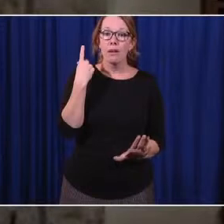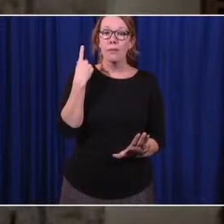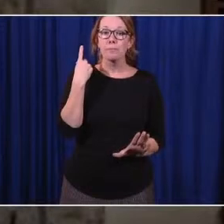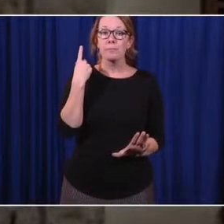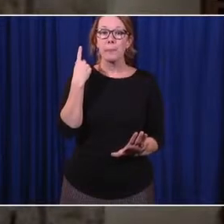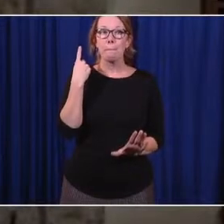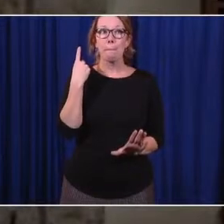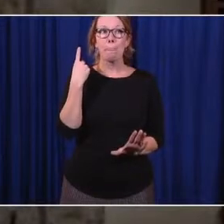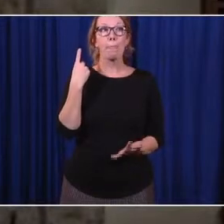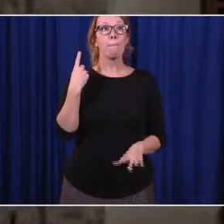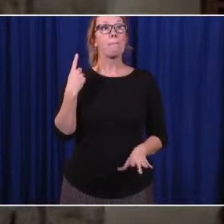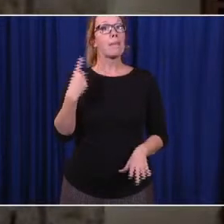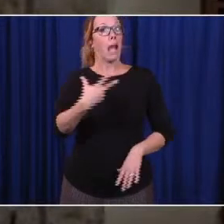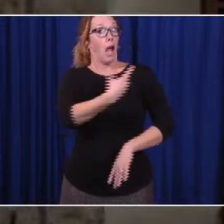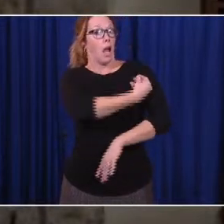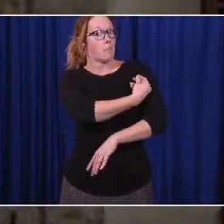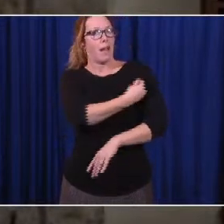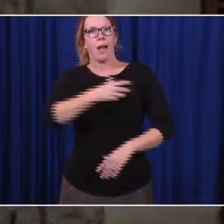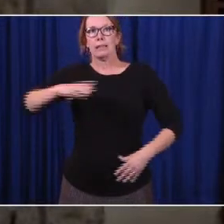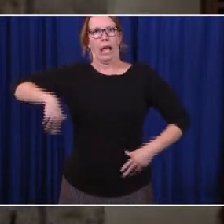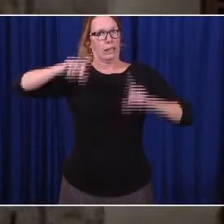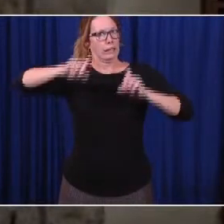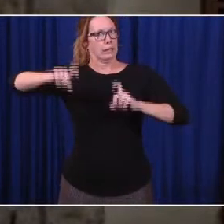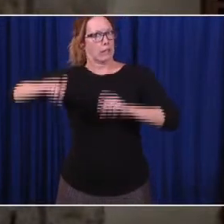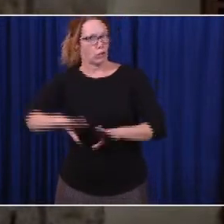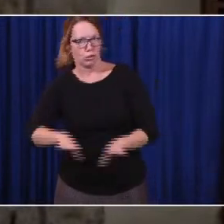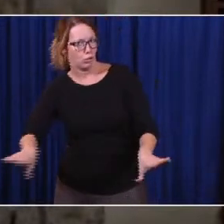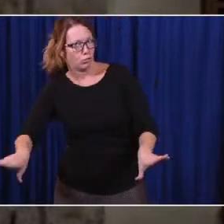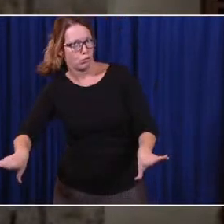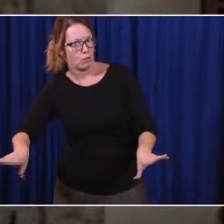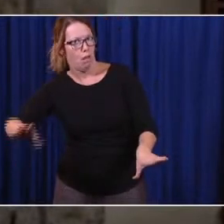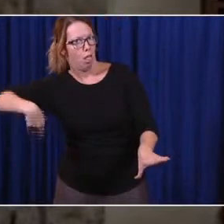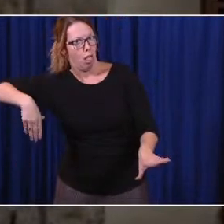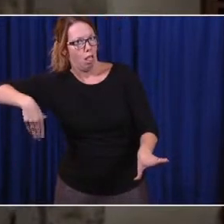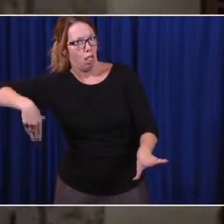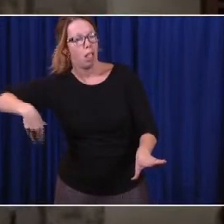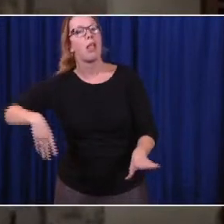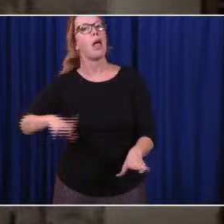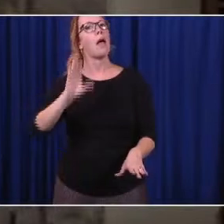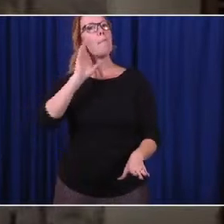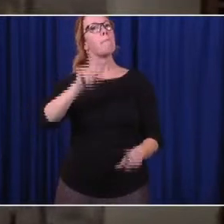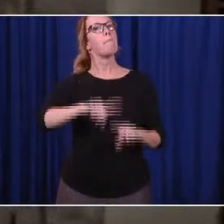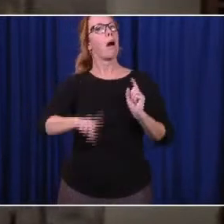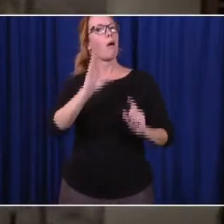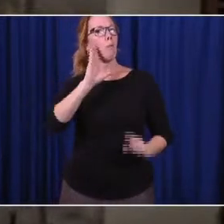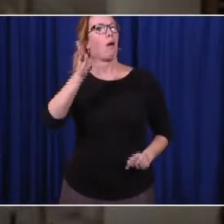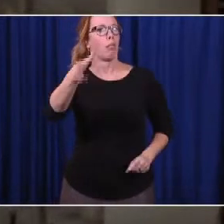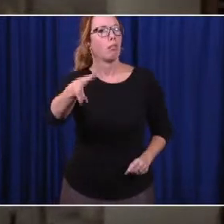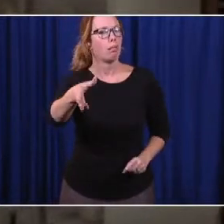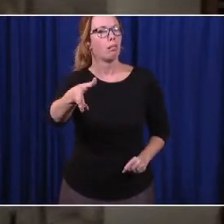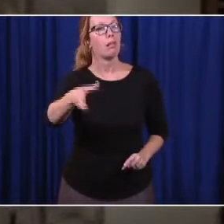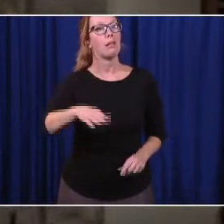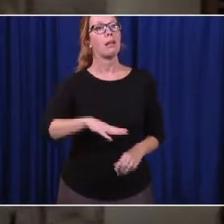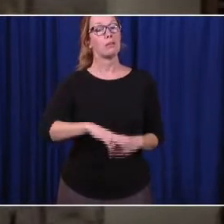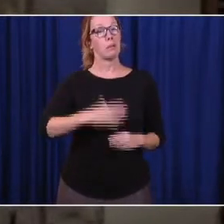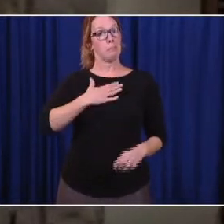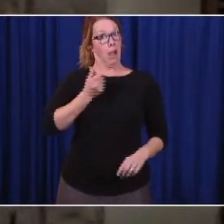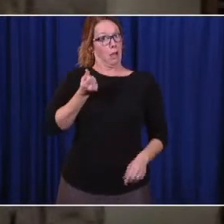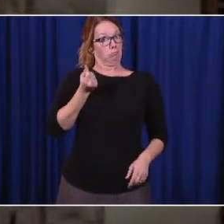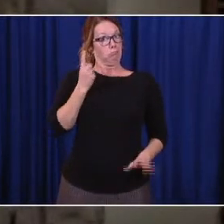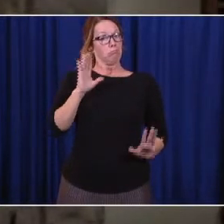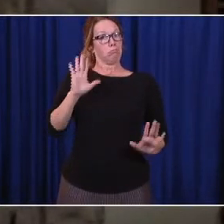not been tested yet for children, and that will be coming. So my understanding is